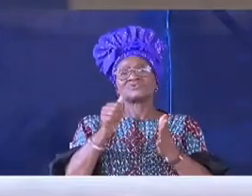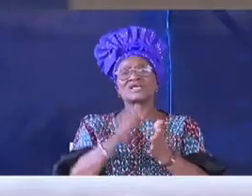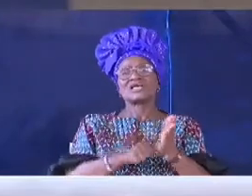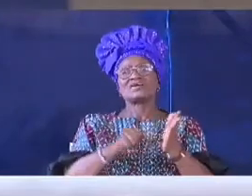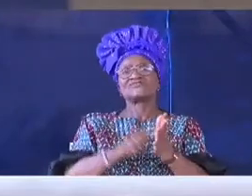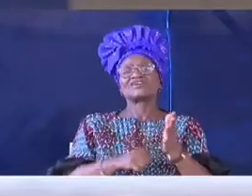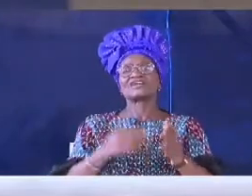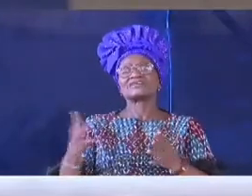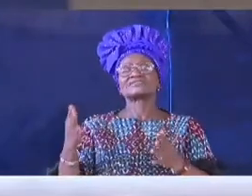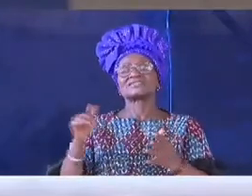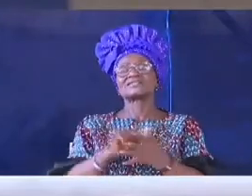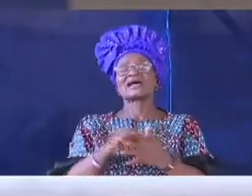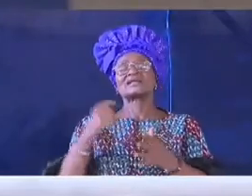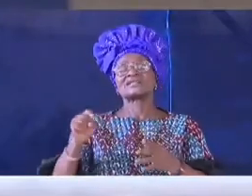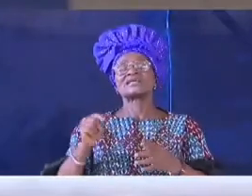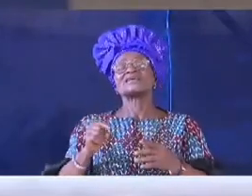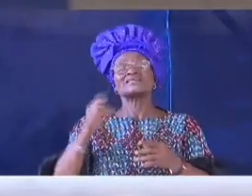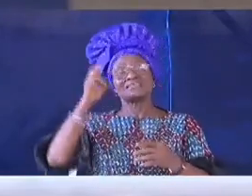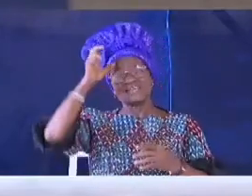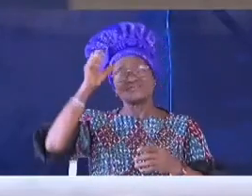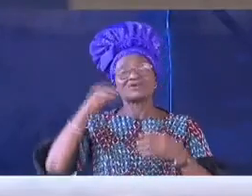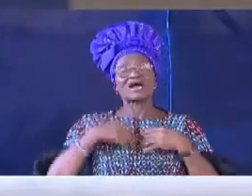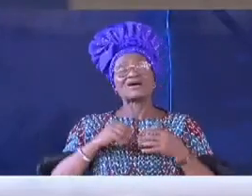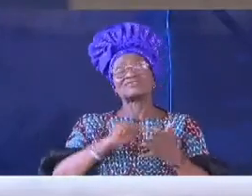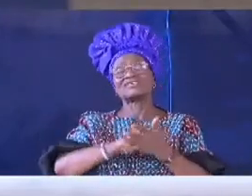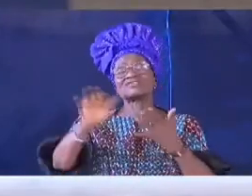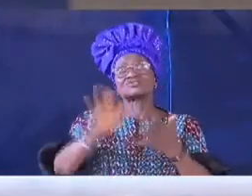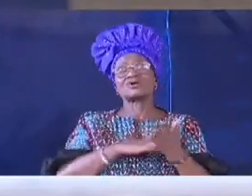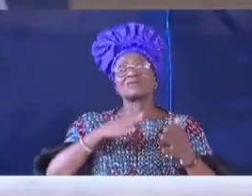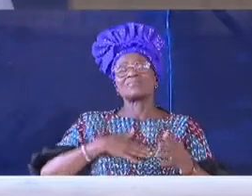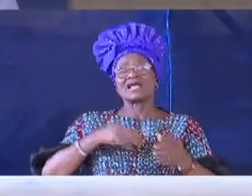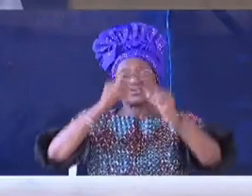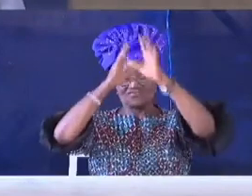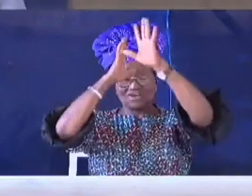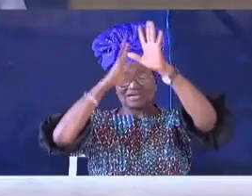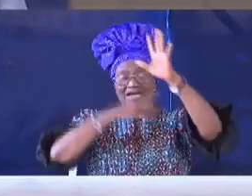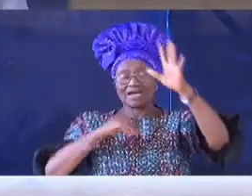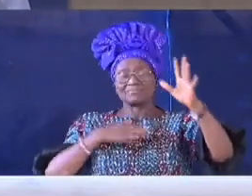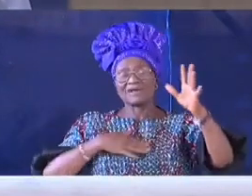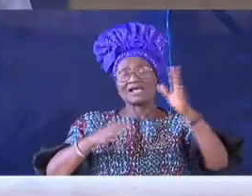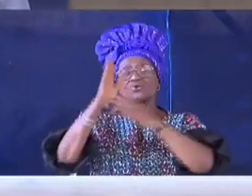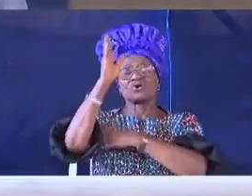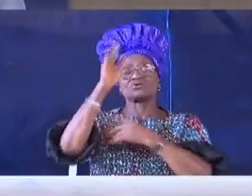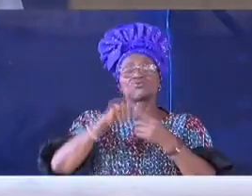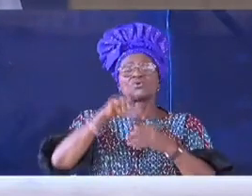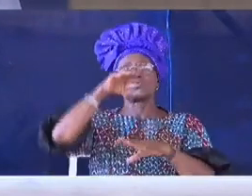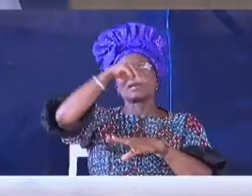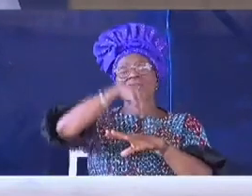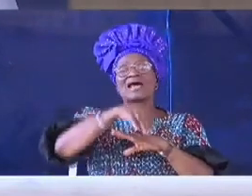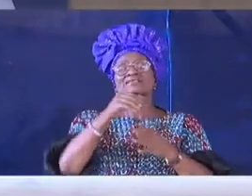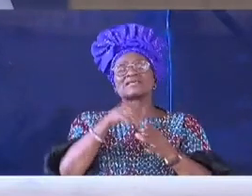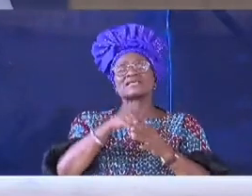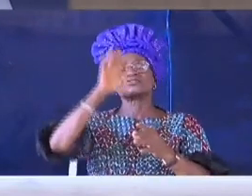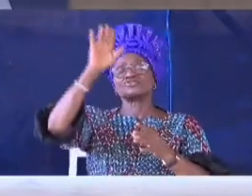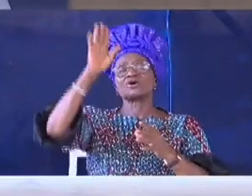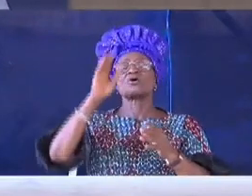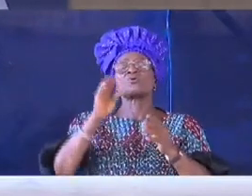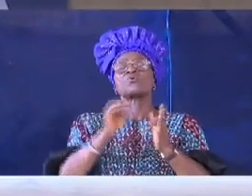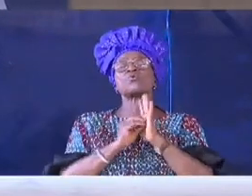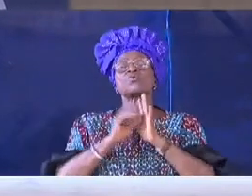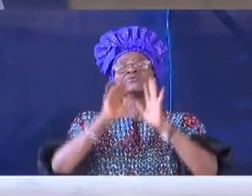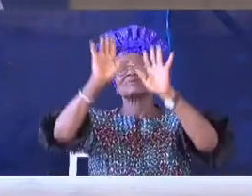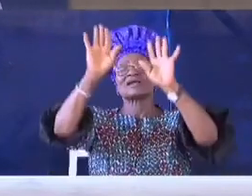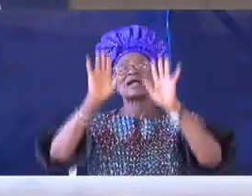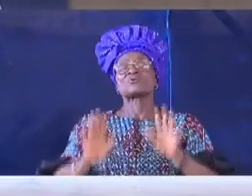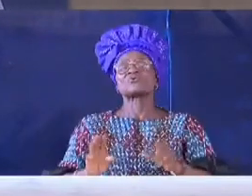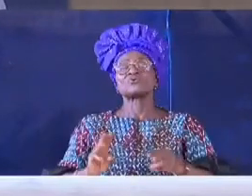Everything that the devil has destroyed, my Father, my God, tonight, in your own miraculous